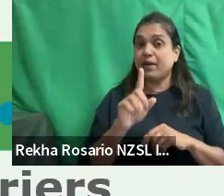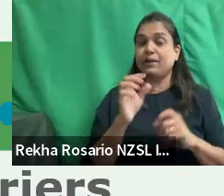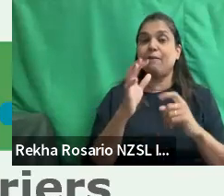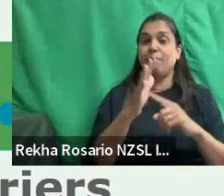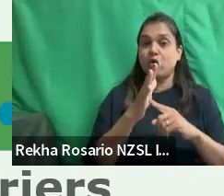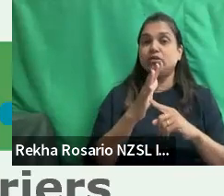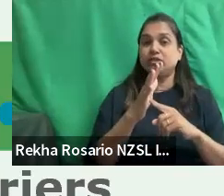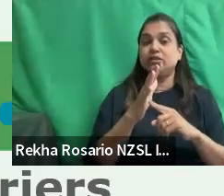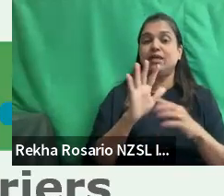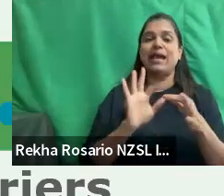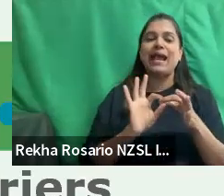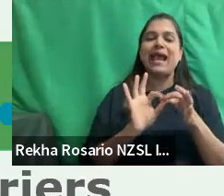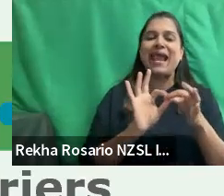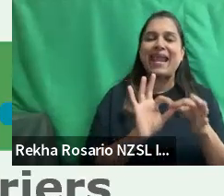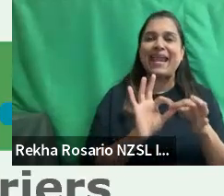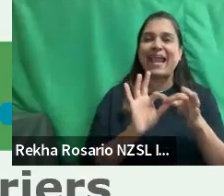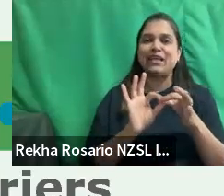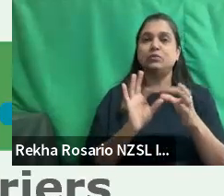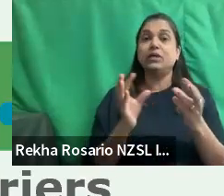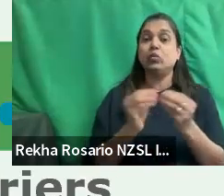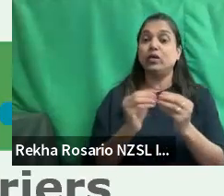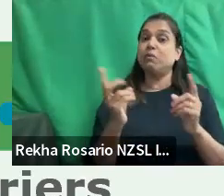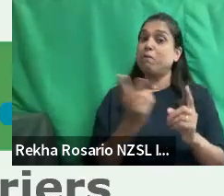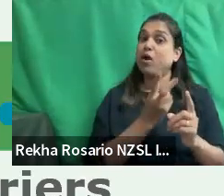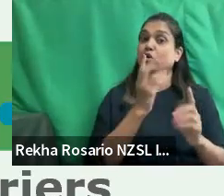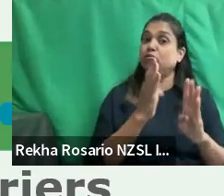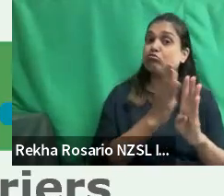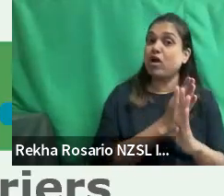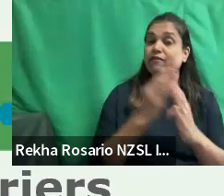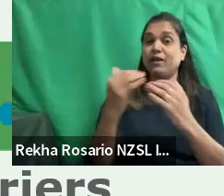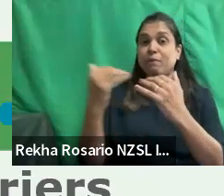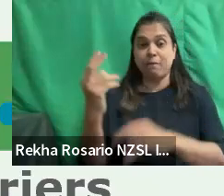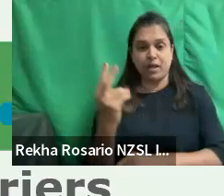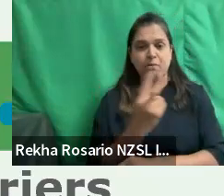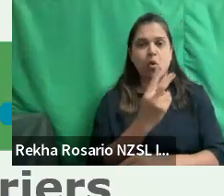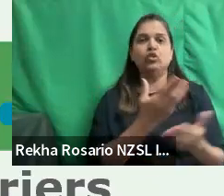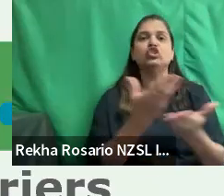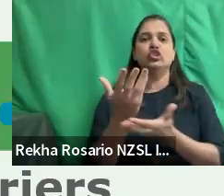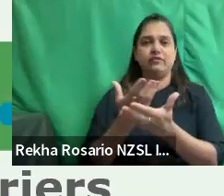includes engagement with both public and private mental health services.